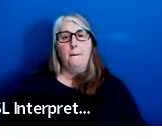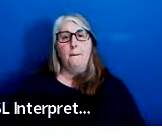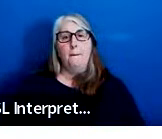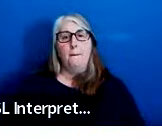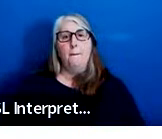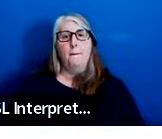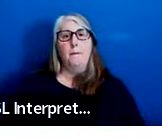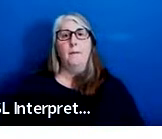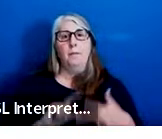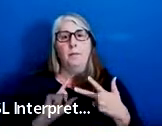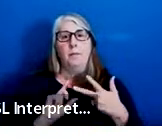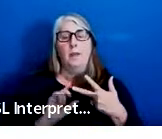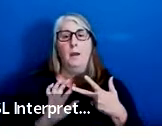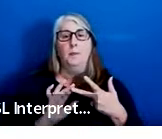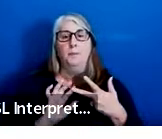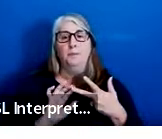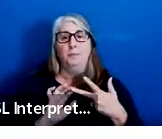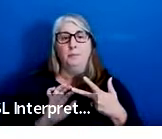Another